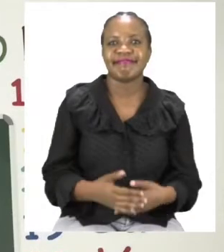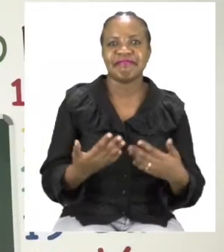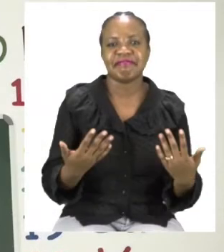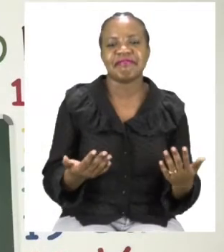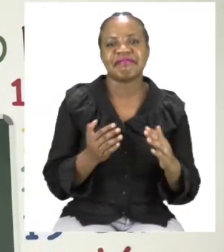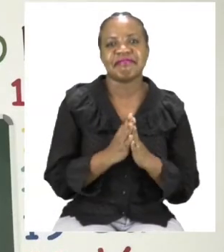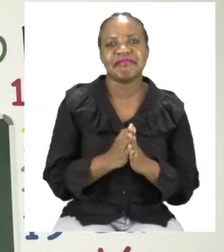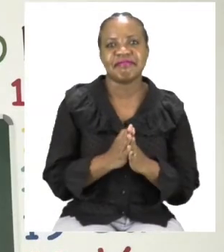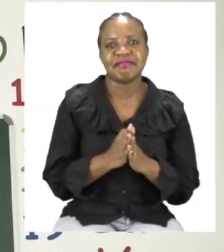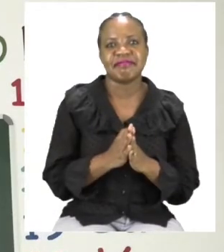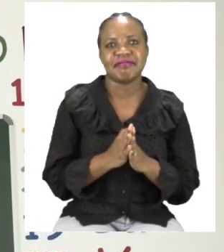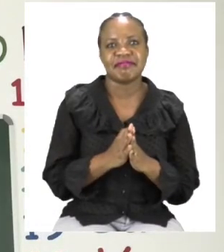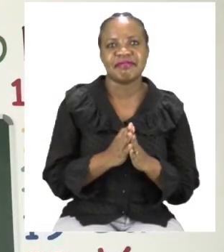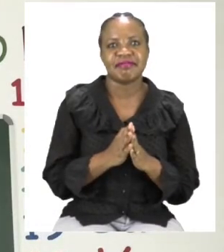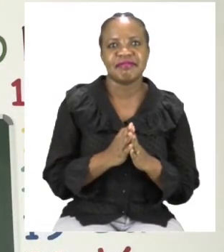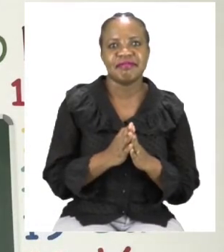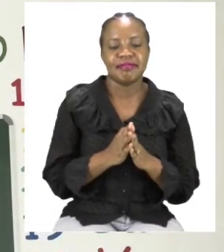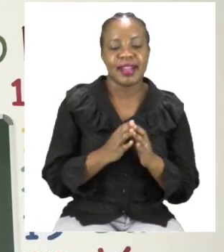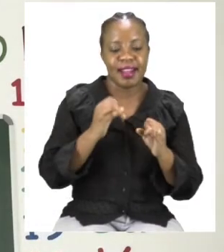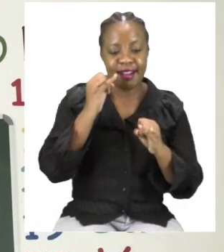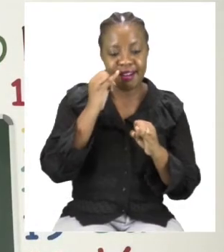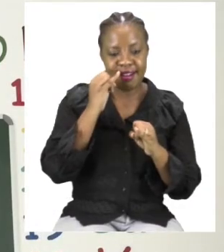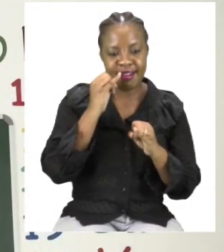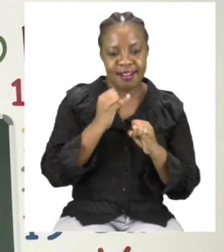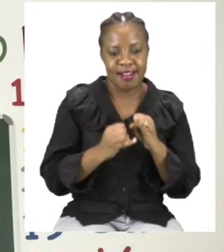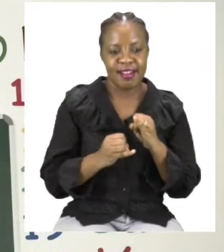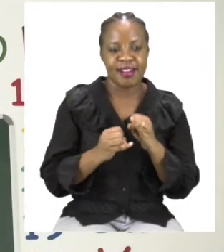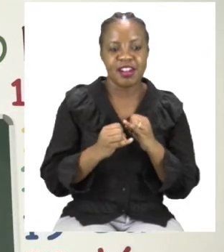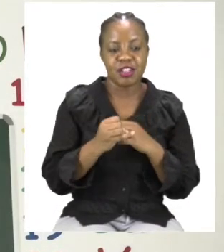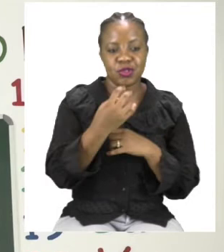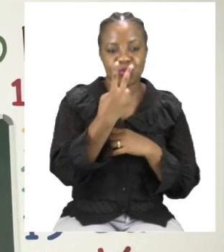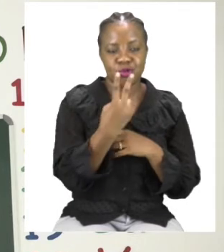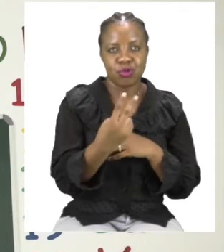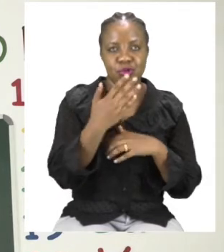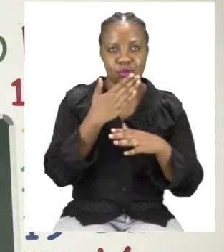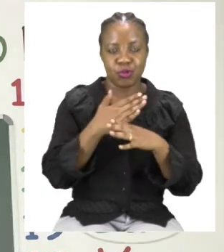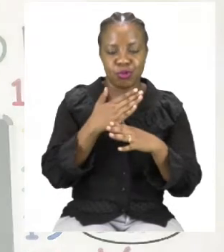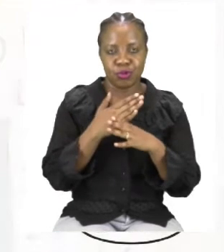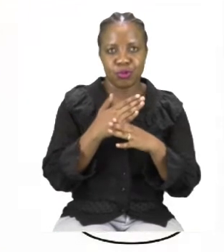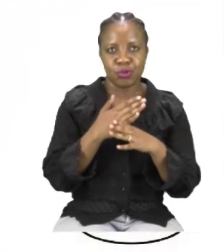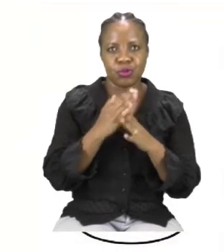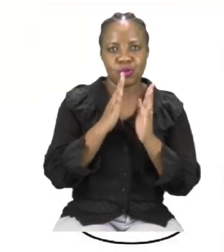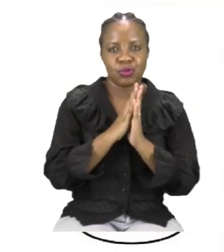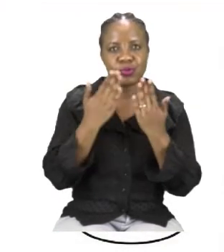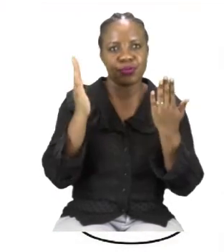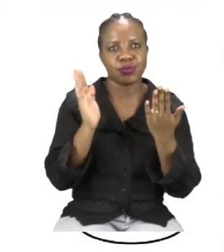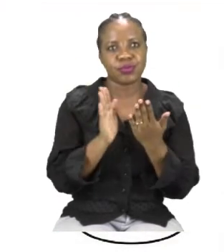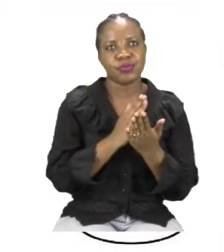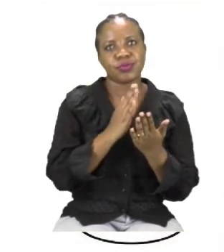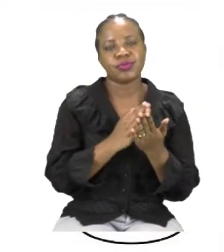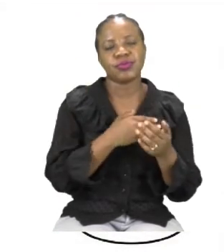For our last two exercises, please can you turn to page 29. On